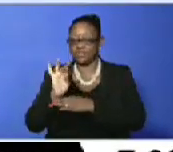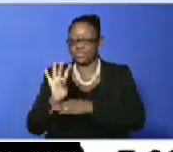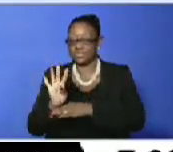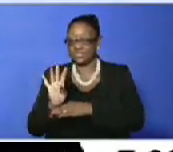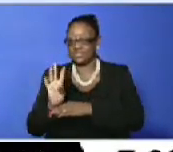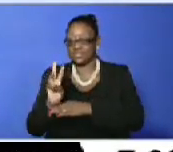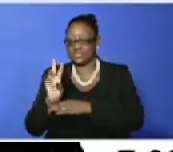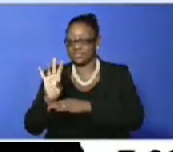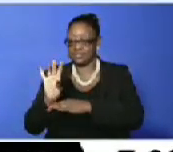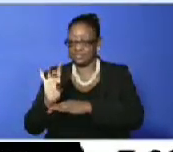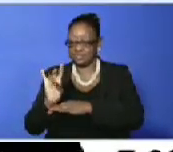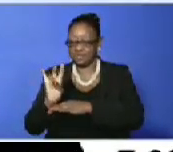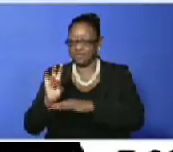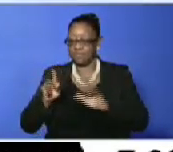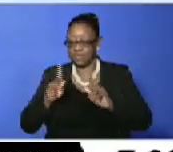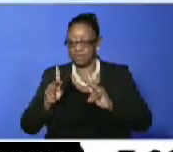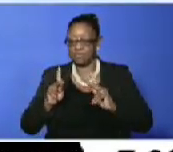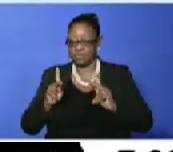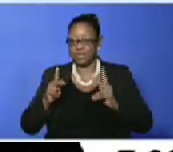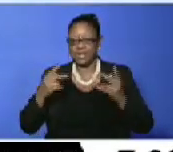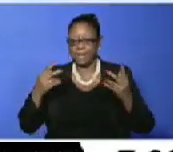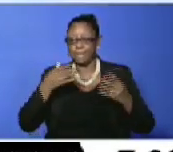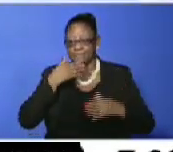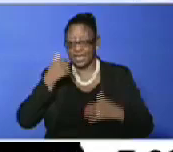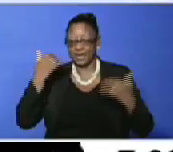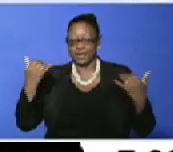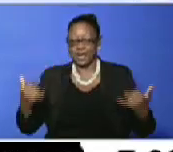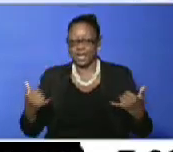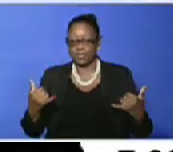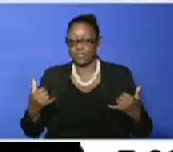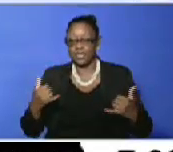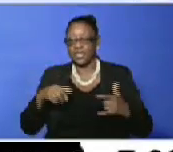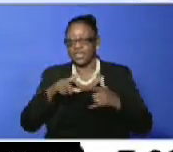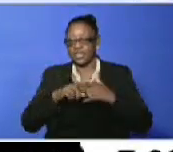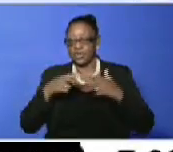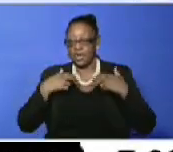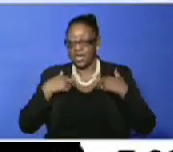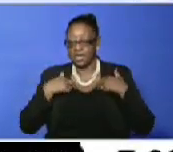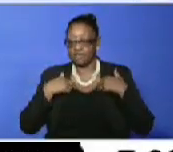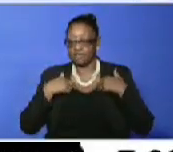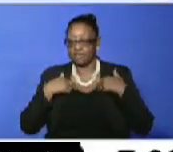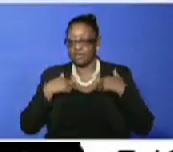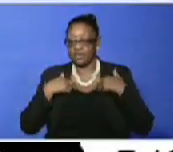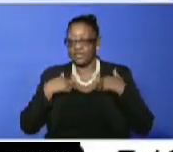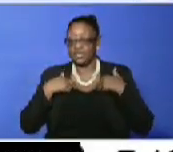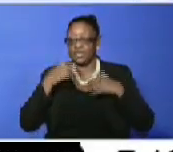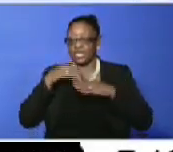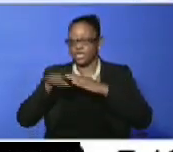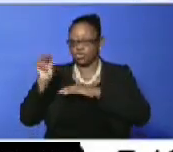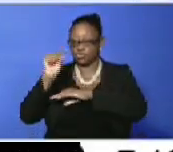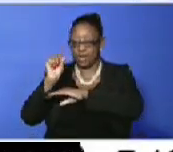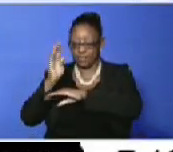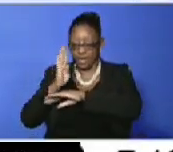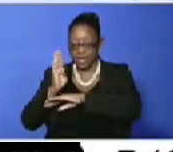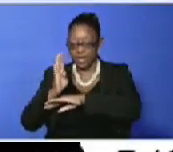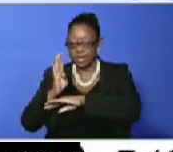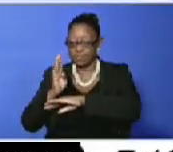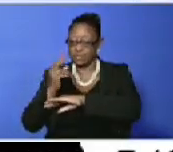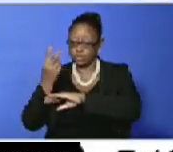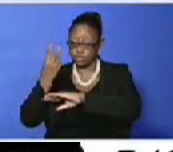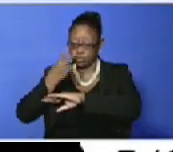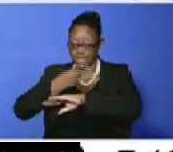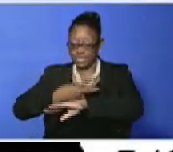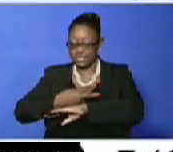3,867 people have recovered. And with 33 new cases of COVID-19 recorded on Grand Bahama over the past 2